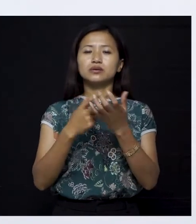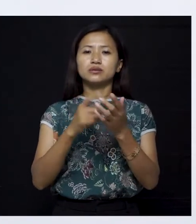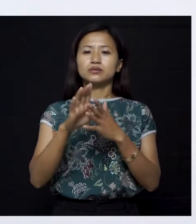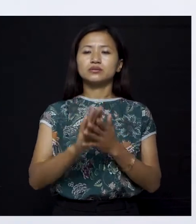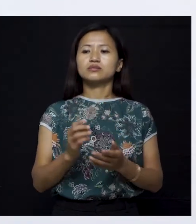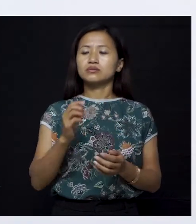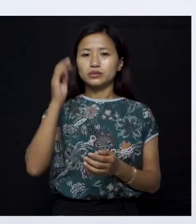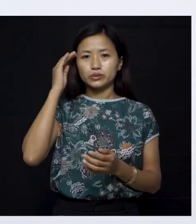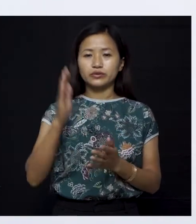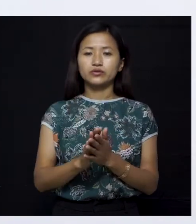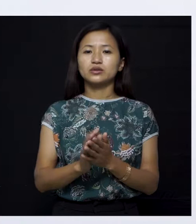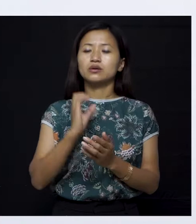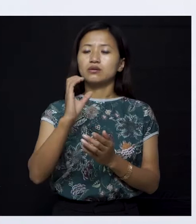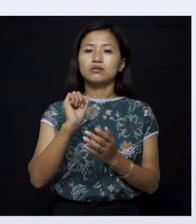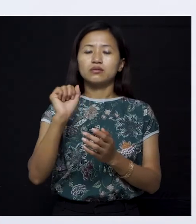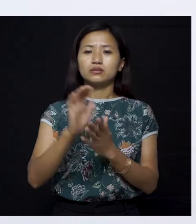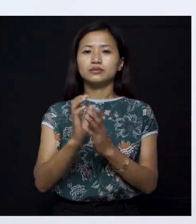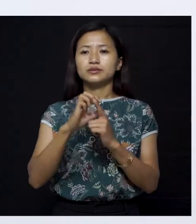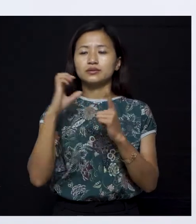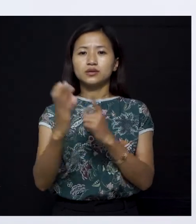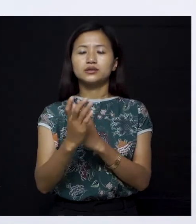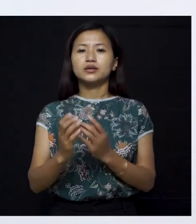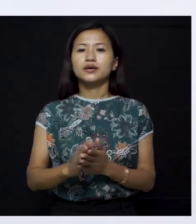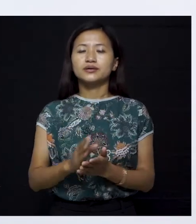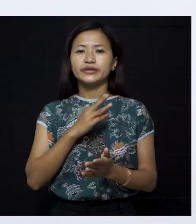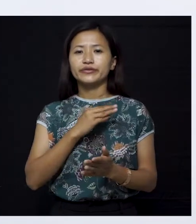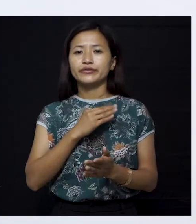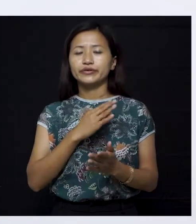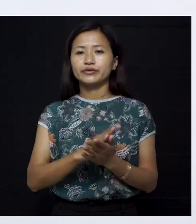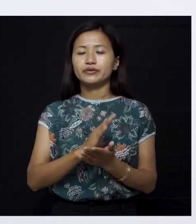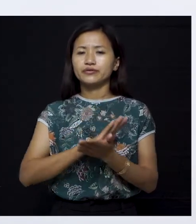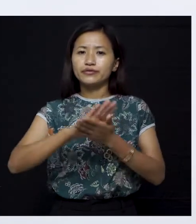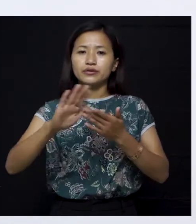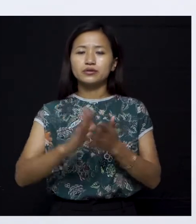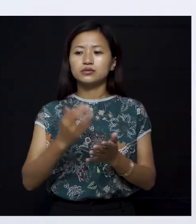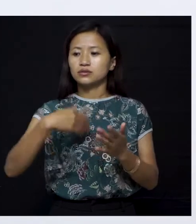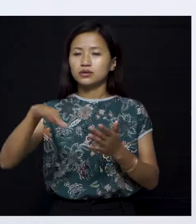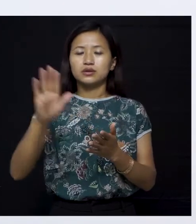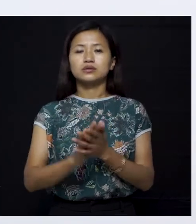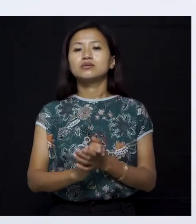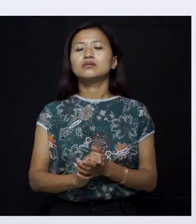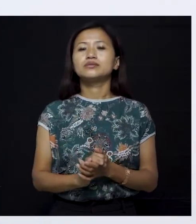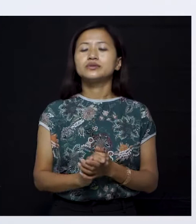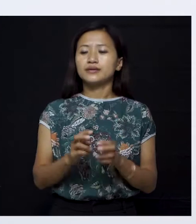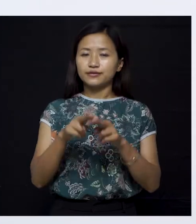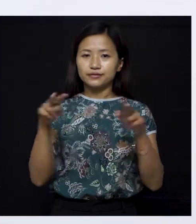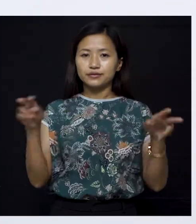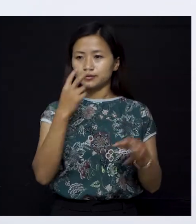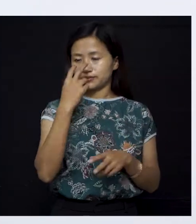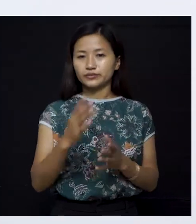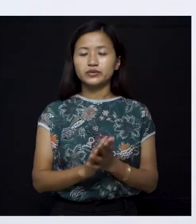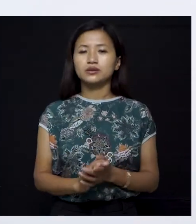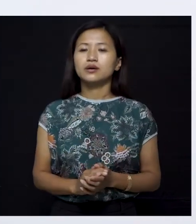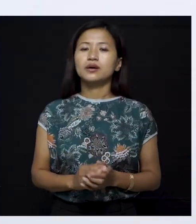the preservations of its culture. And there is a fair going on, a fair where you can sell different kinds of things, and